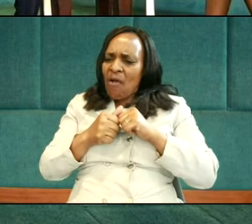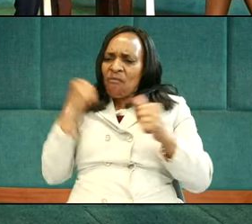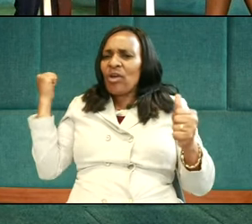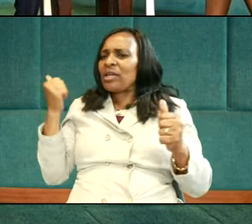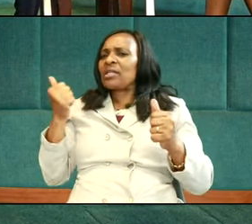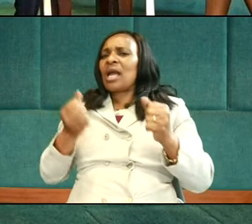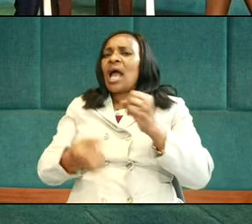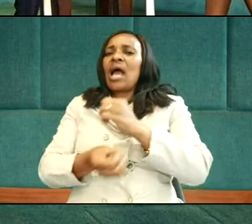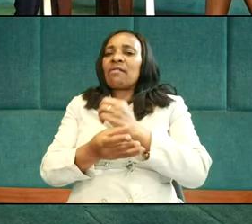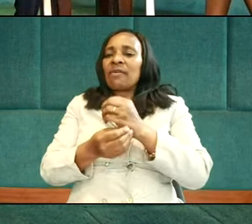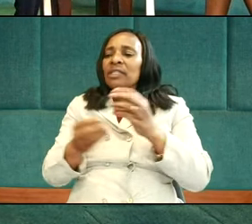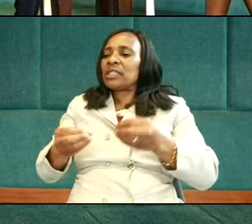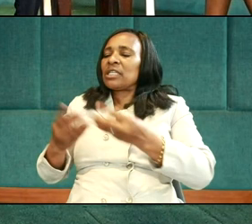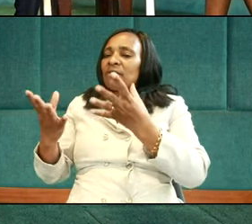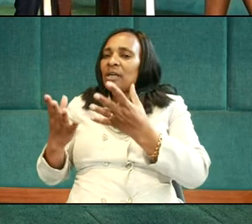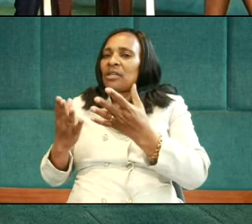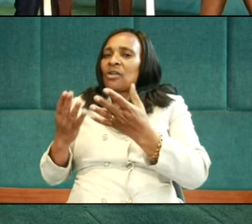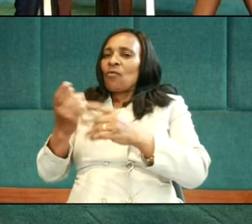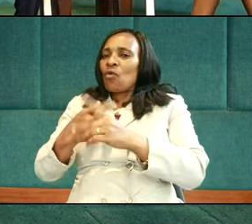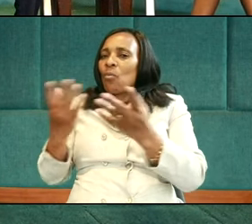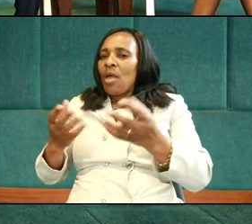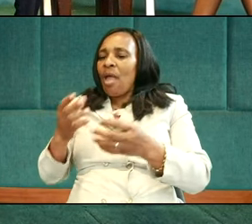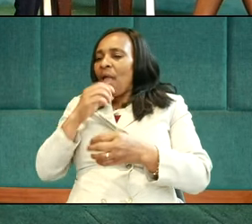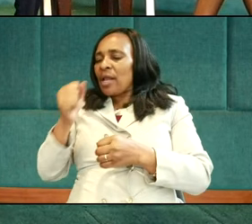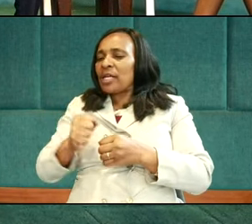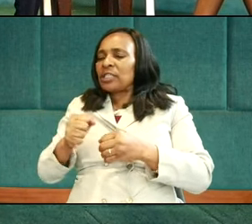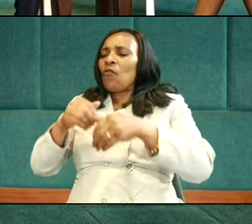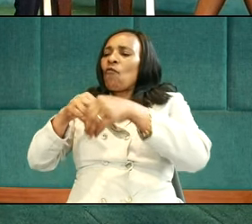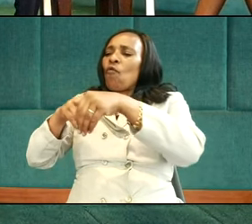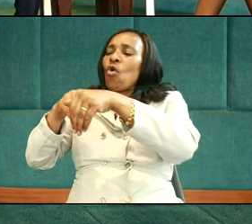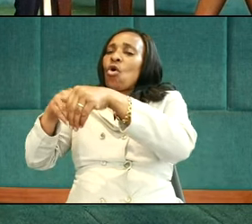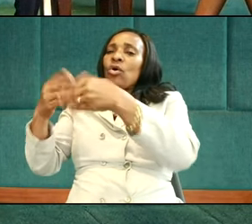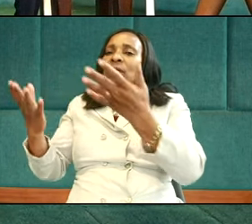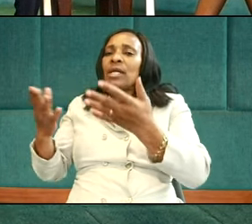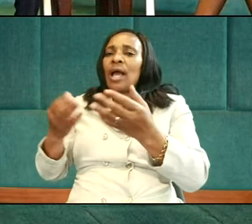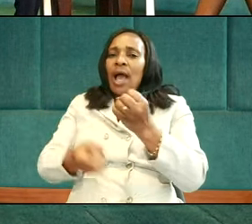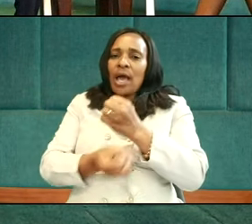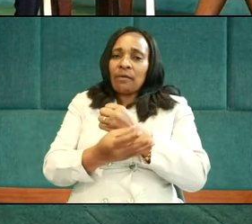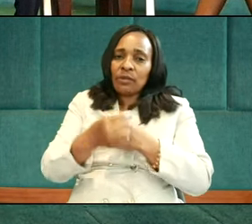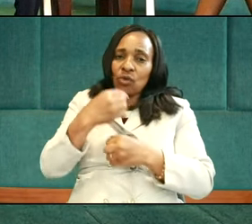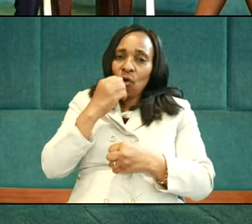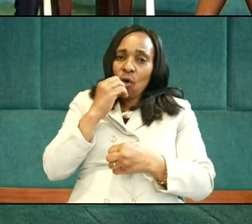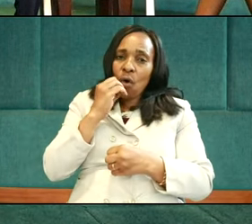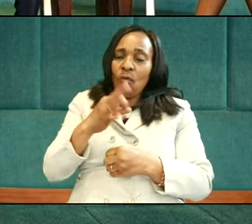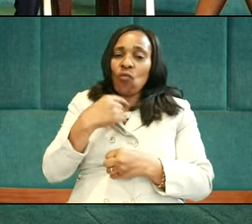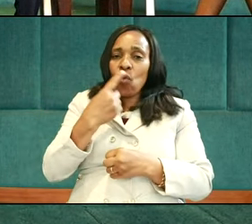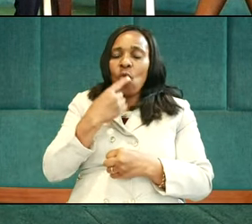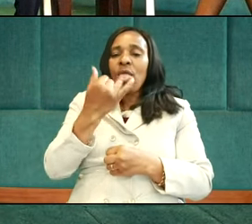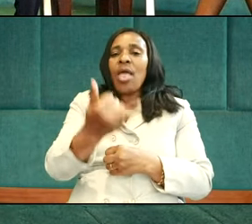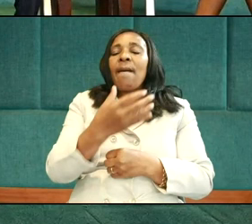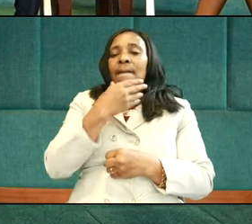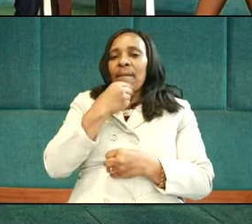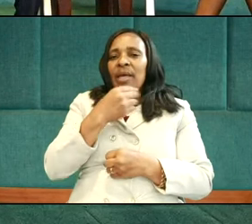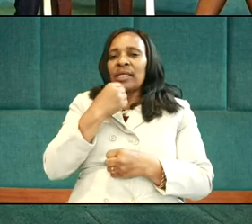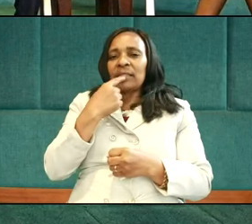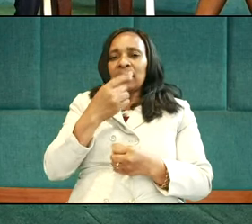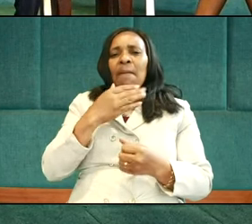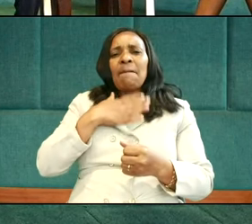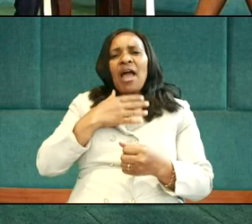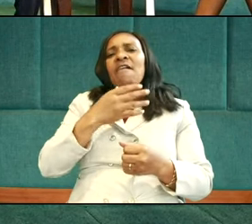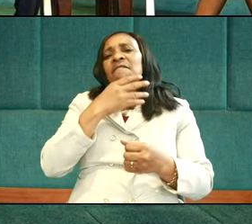advice given him by the elders. He followed the advice of the young men and said, "My